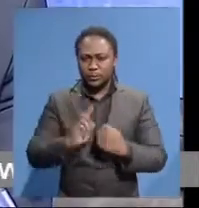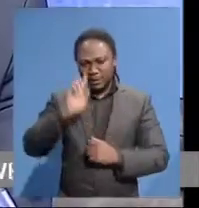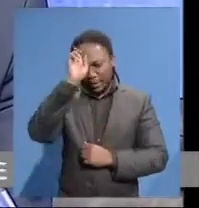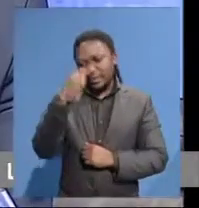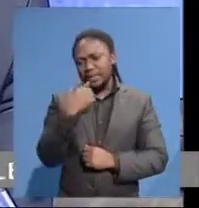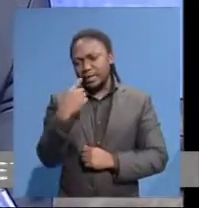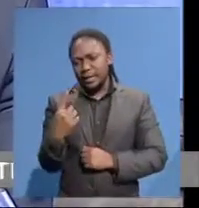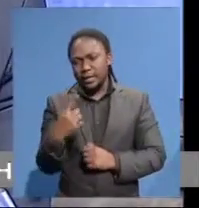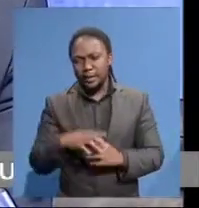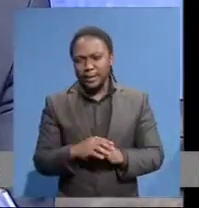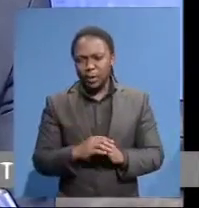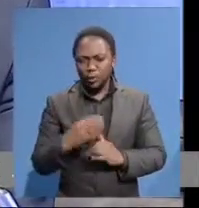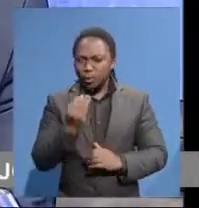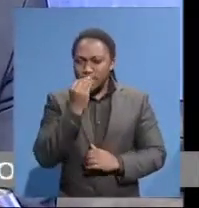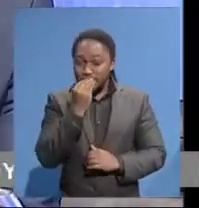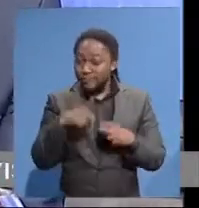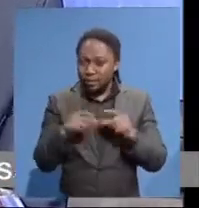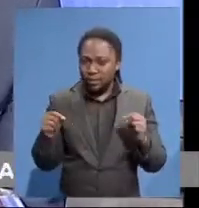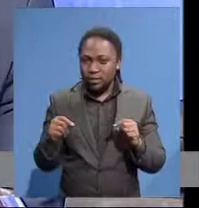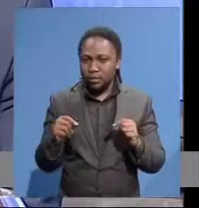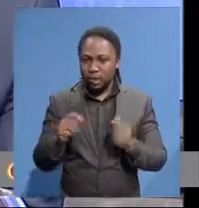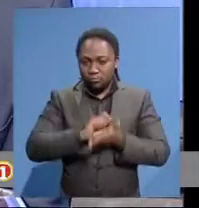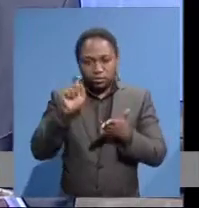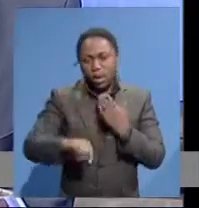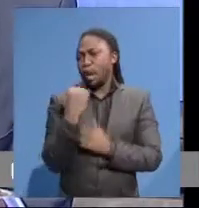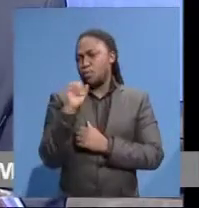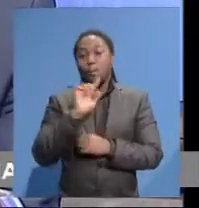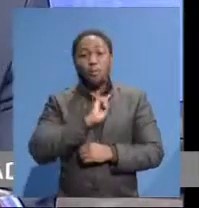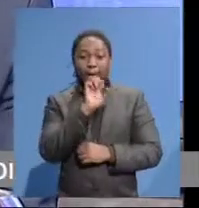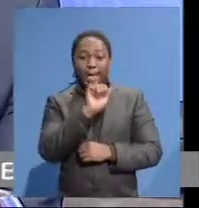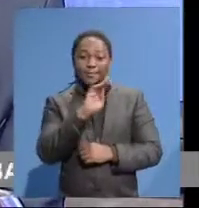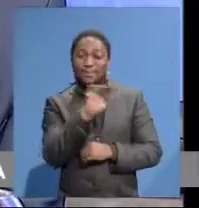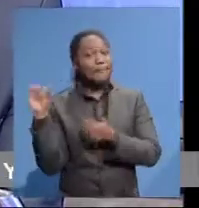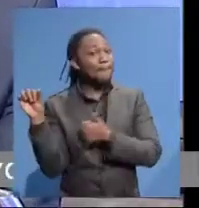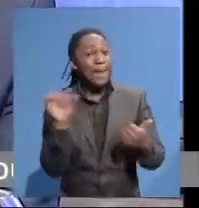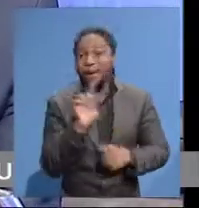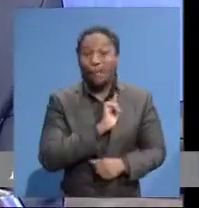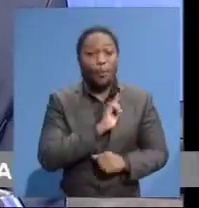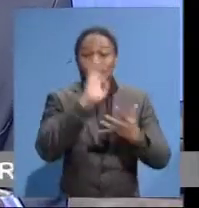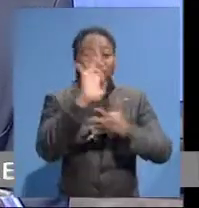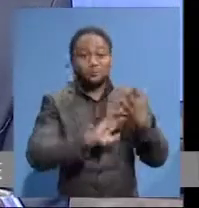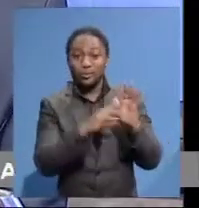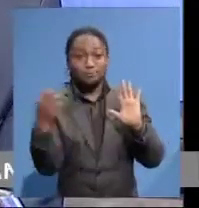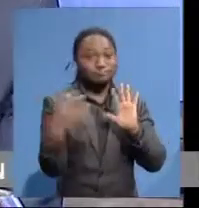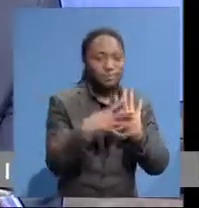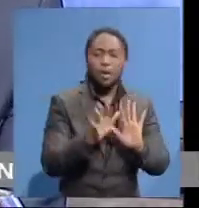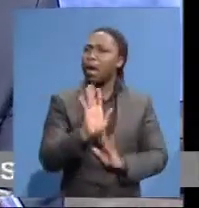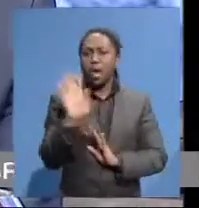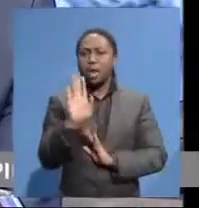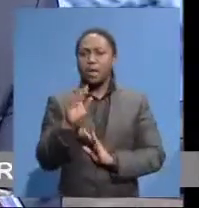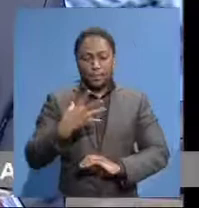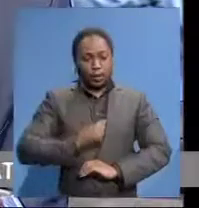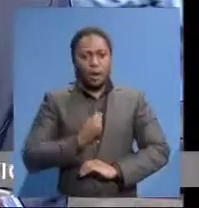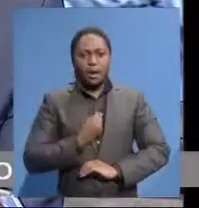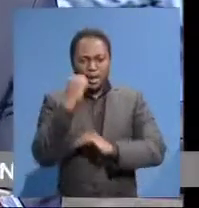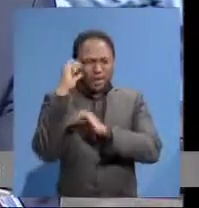Lehana, have you eaten? And Lehana said, no, sir, but we have to run to SABC because we have to submit the story. It's like, no, you must make sure that this young man